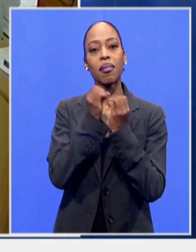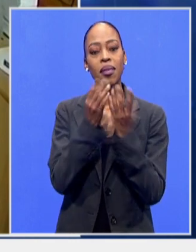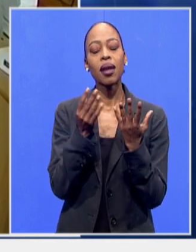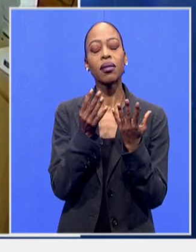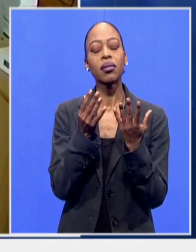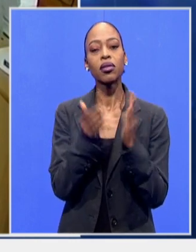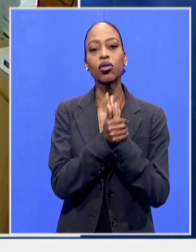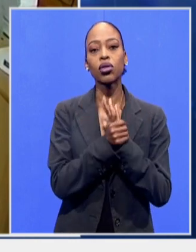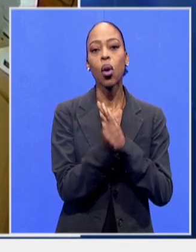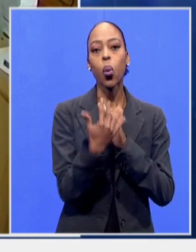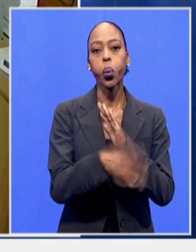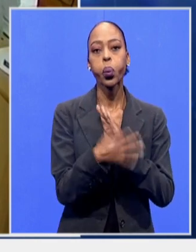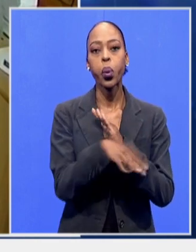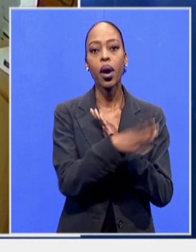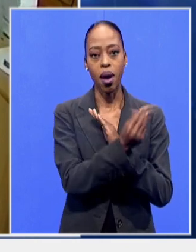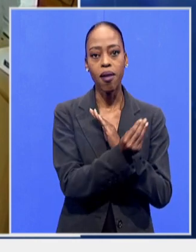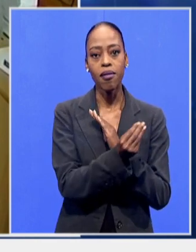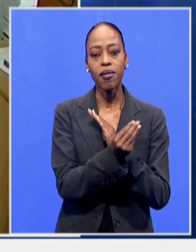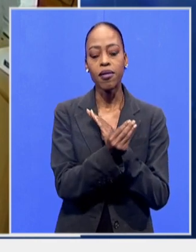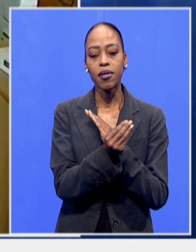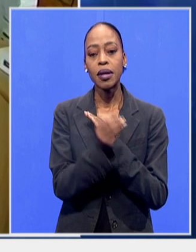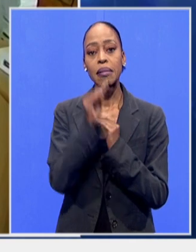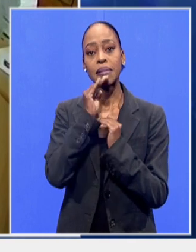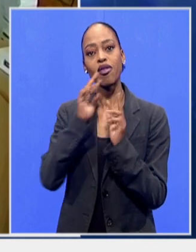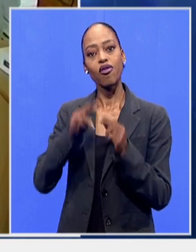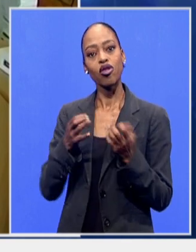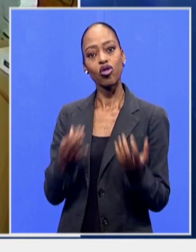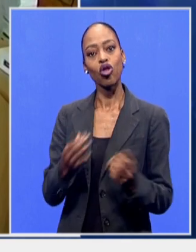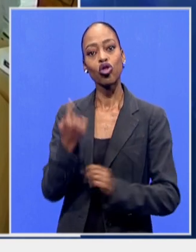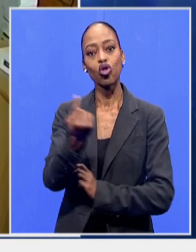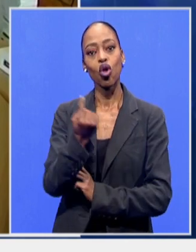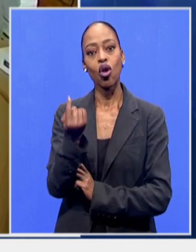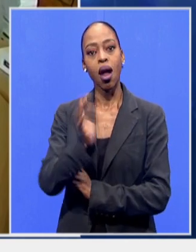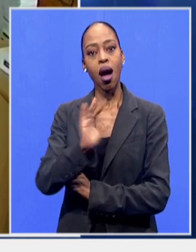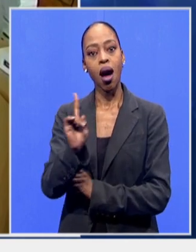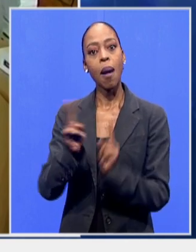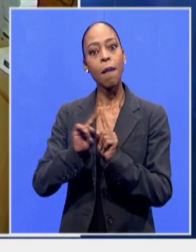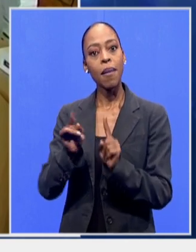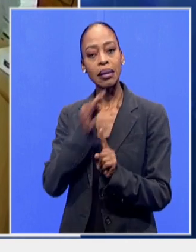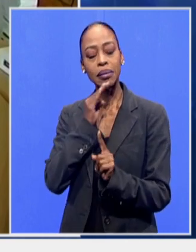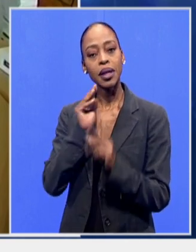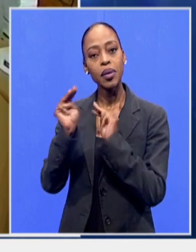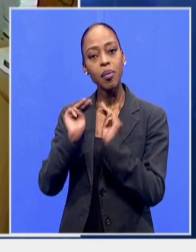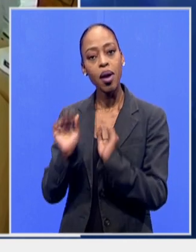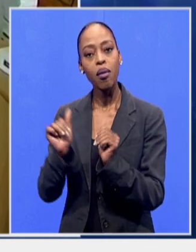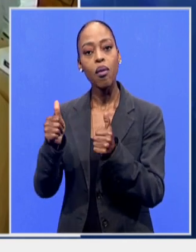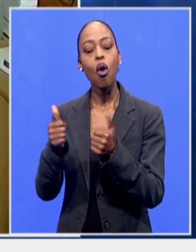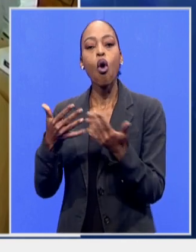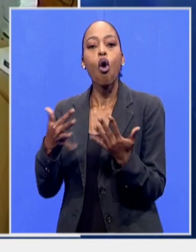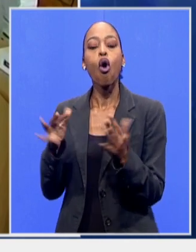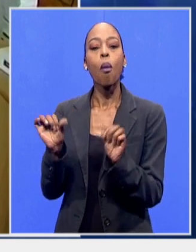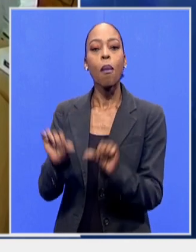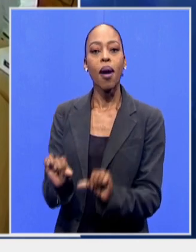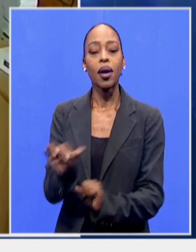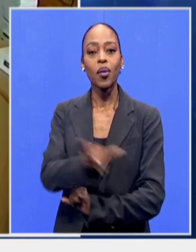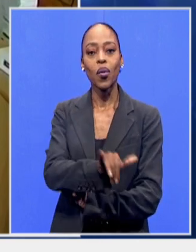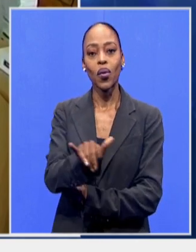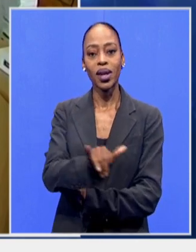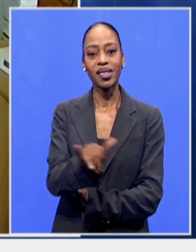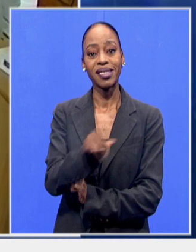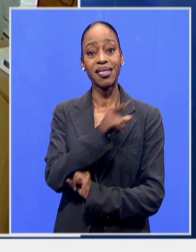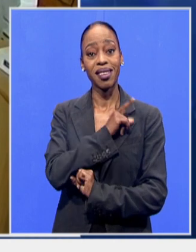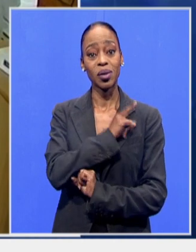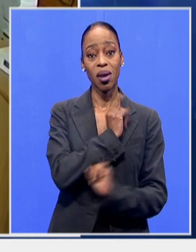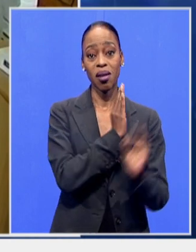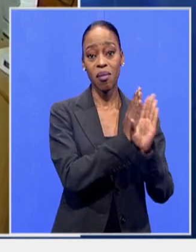capability difference reflected. So it's not all about resources, it is about whether or not it's properly managed. So some of the difference between public and private is